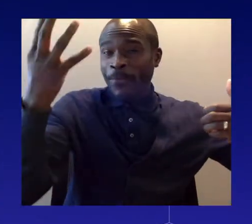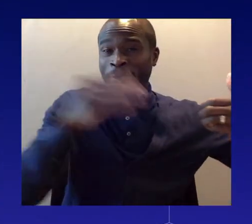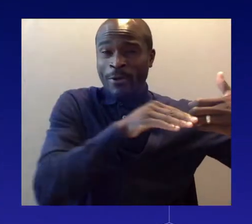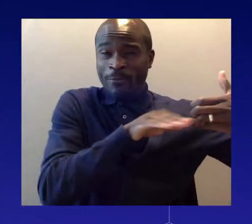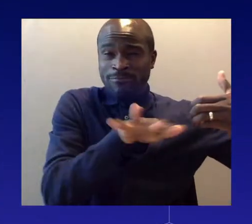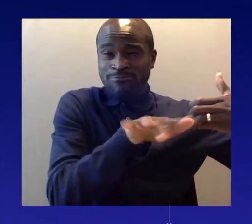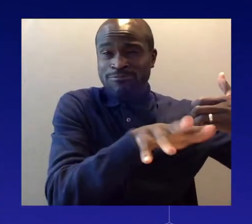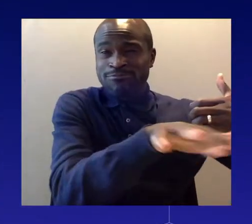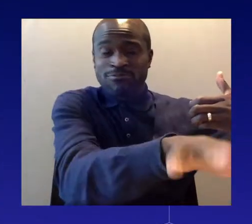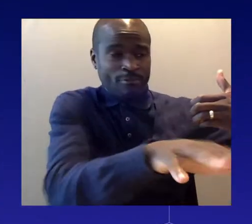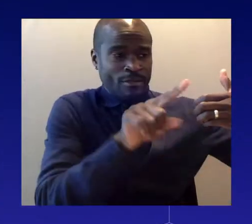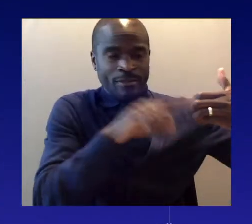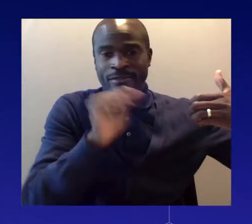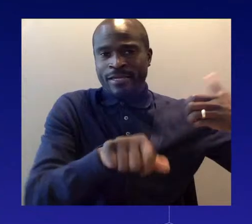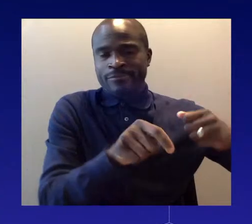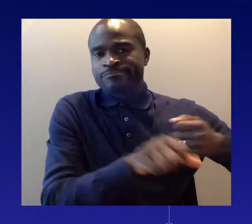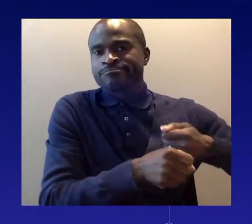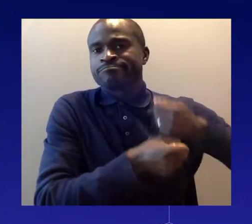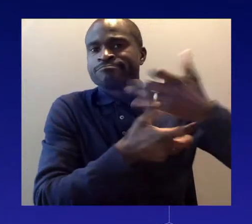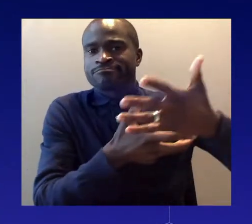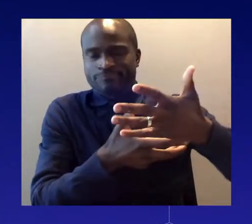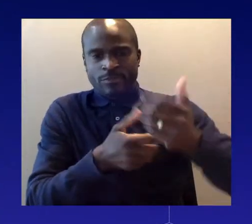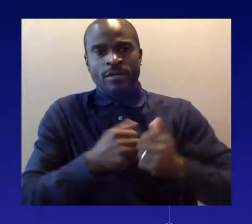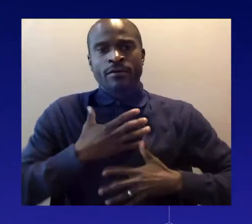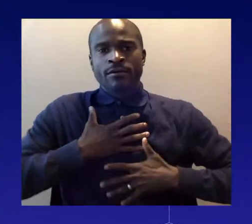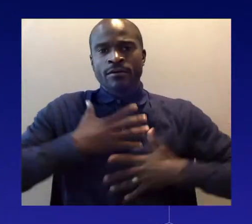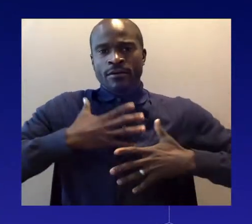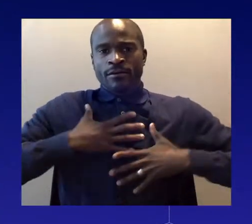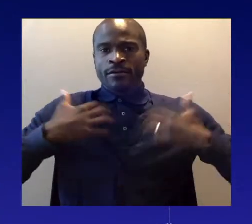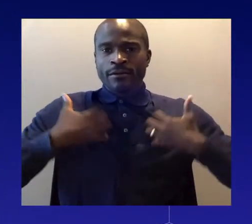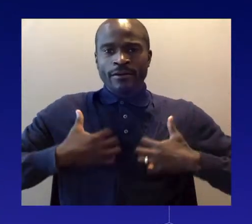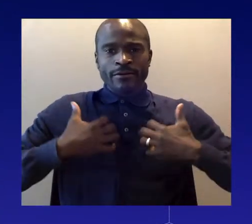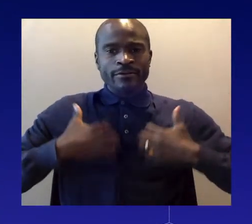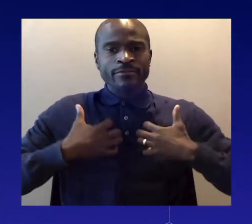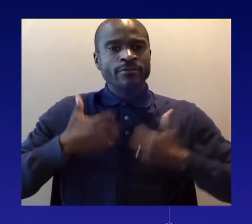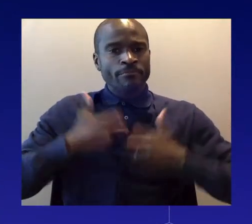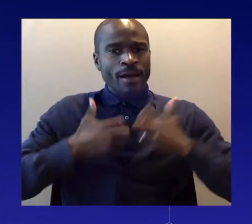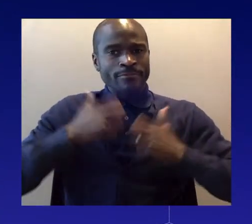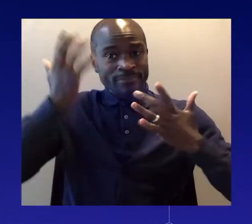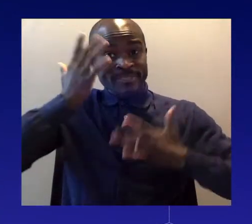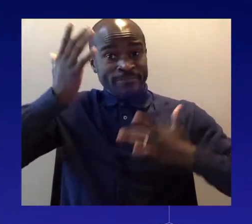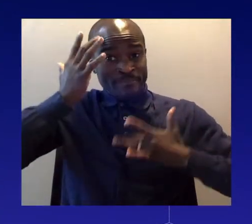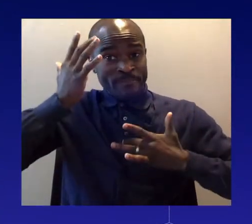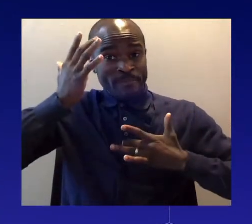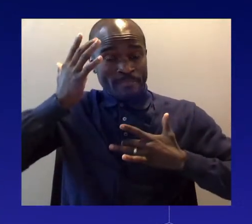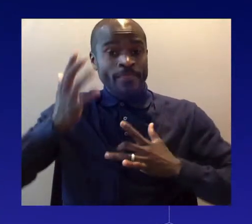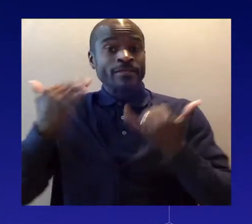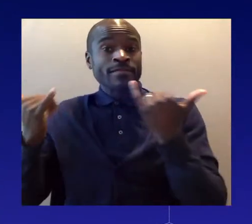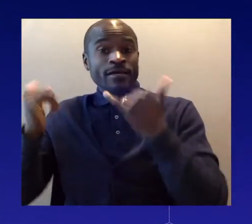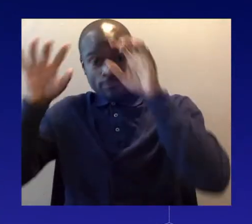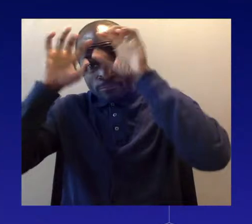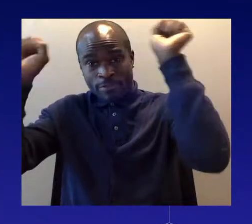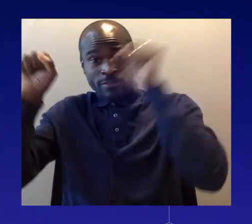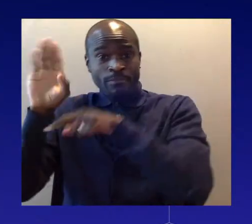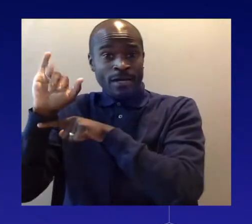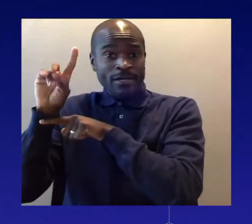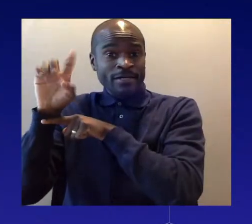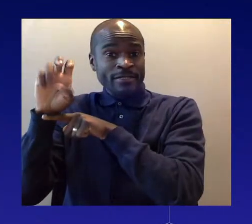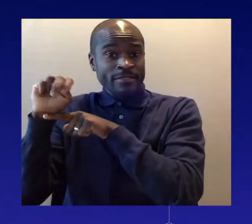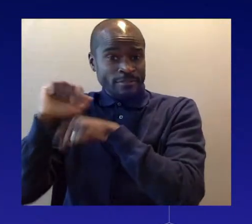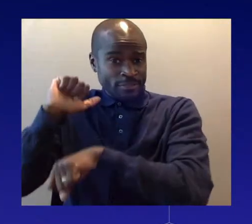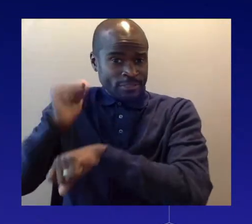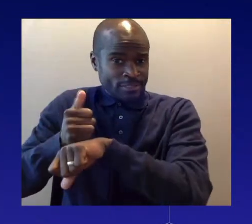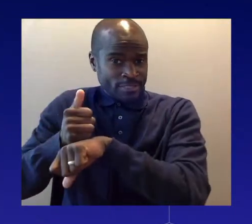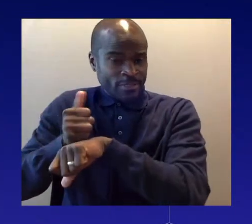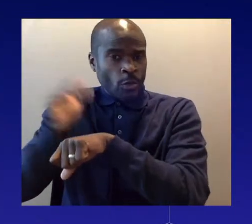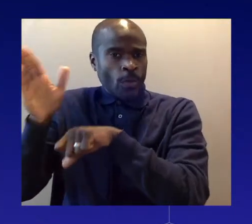illnesses. The Biden-Harris administration has now released a rule that will cut 6,200 tons of certain types